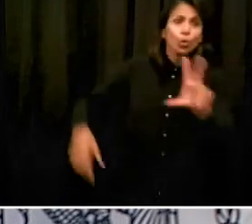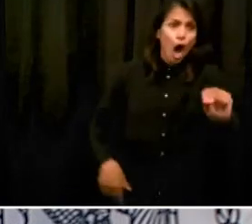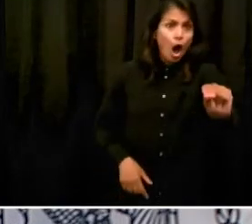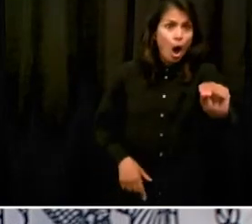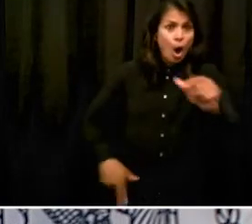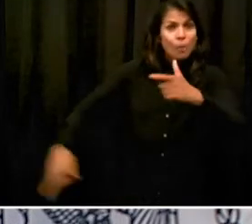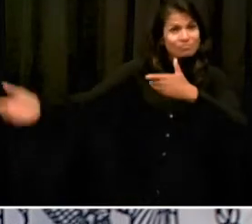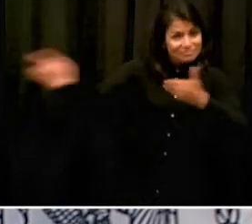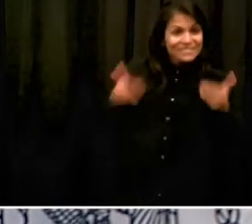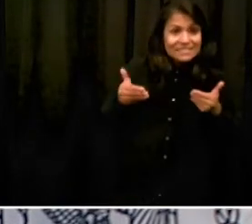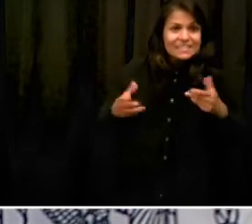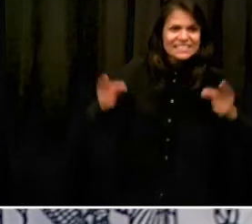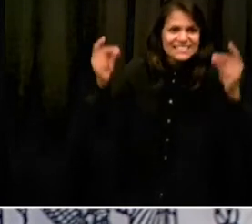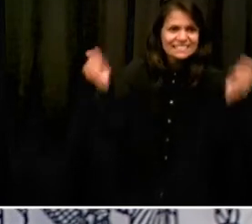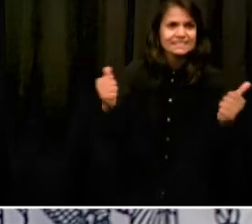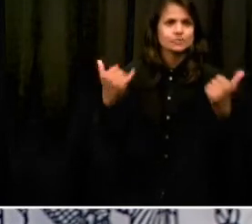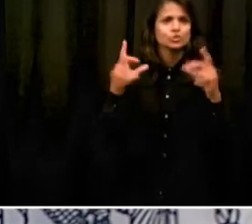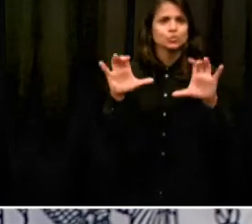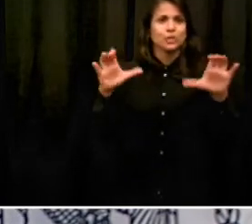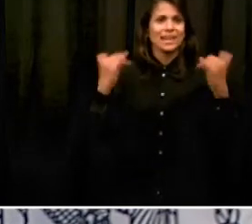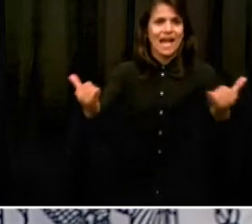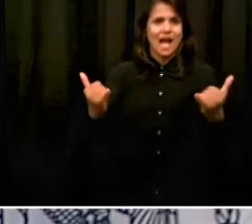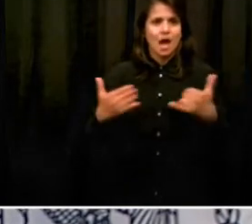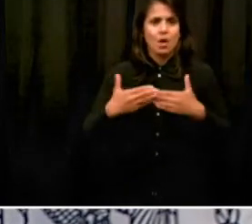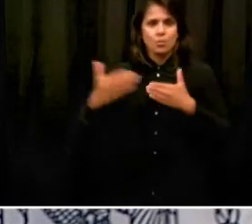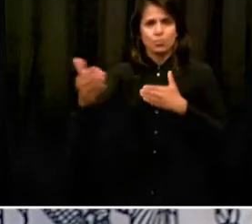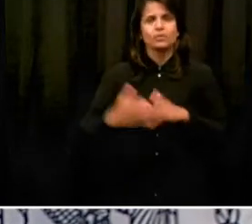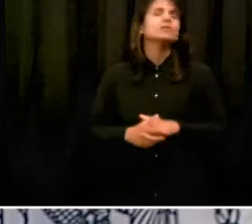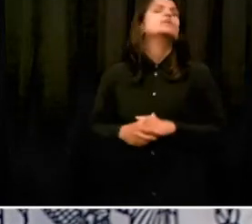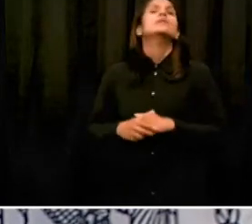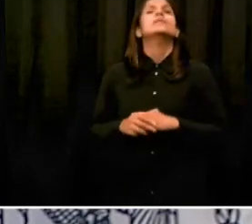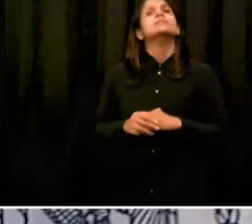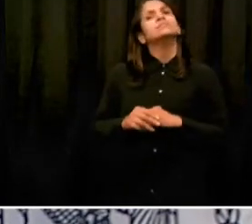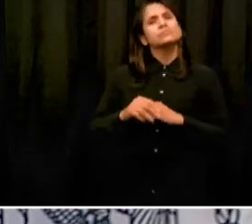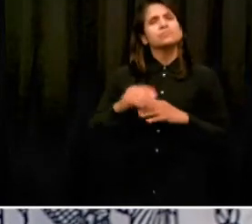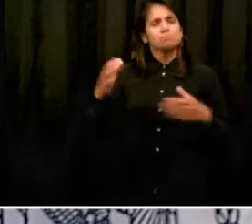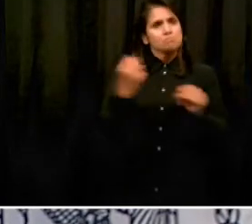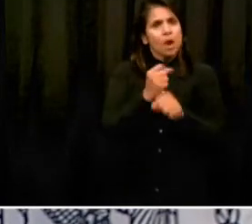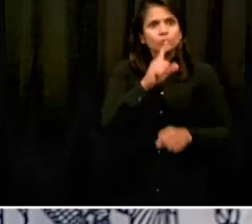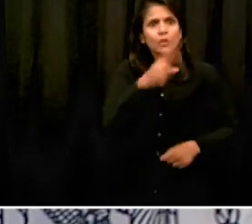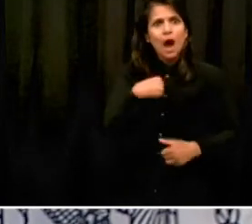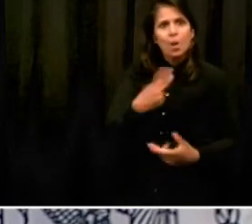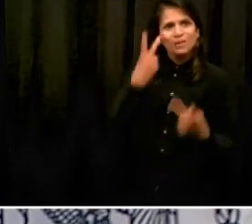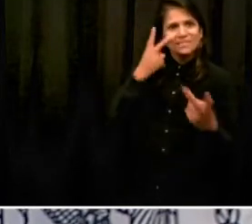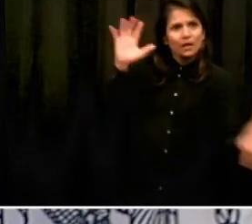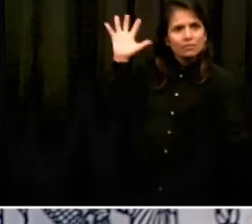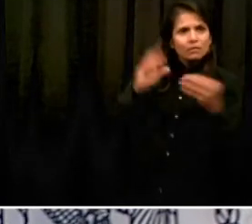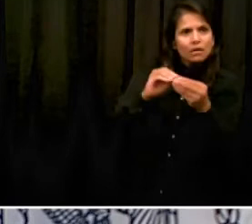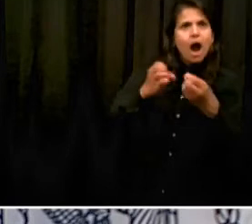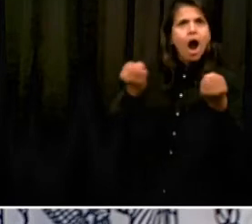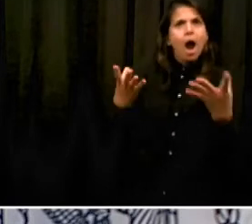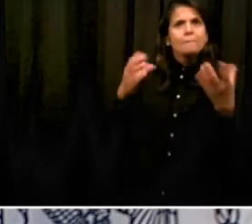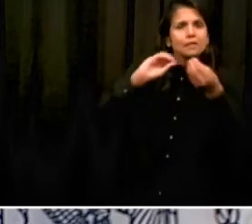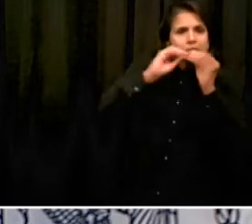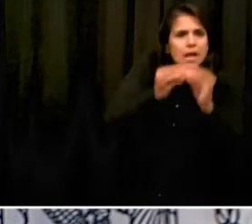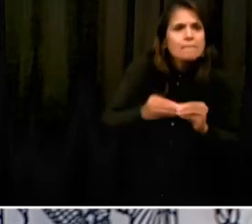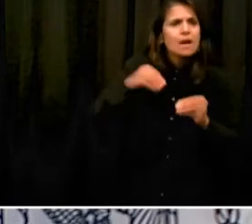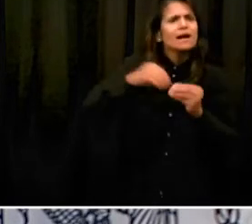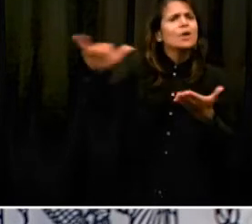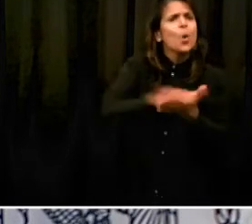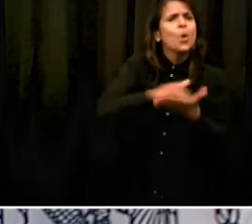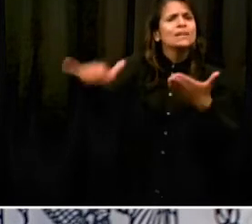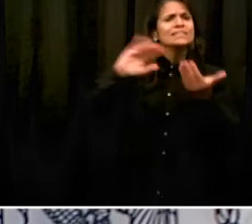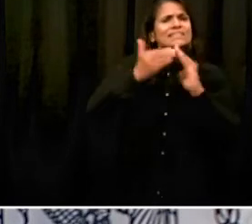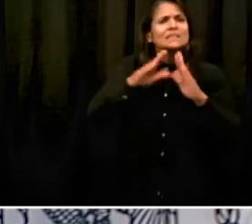this effort. We have seen that this year's comparison of New York City's rate to the national rate is better than at the same point 10 years